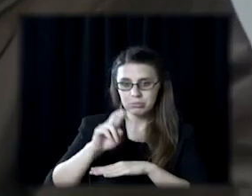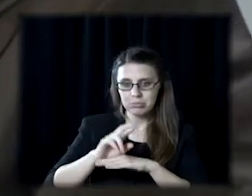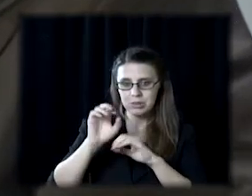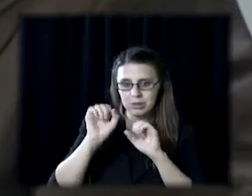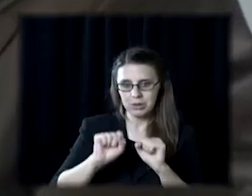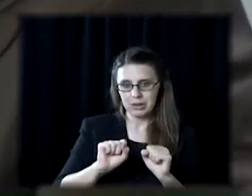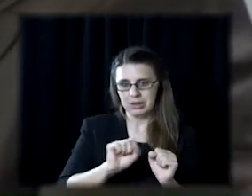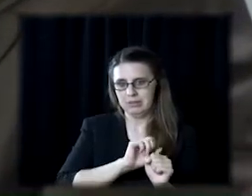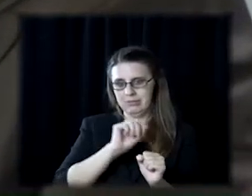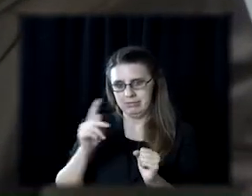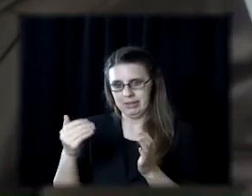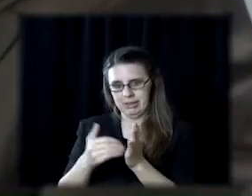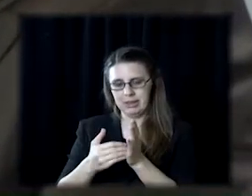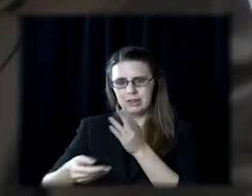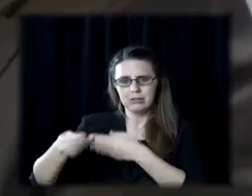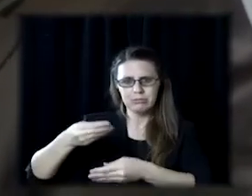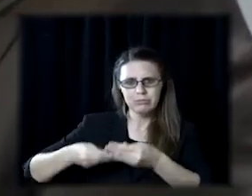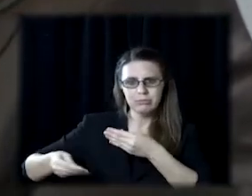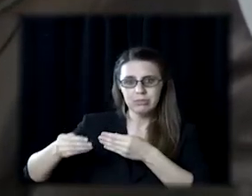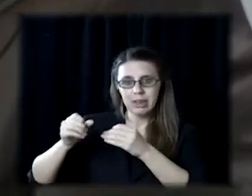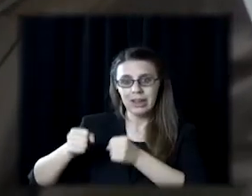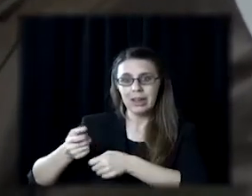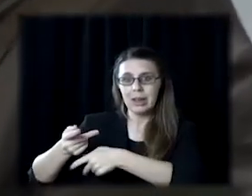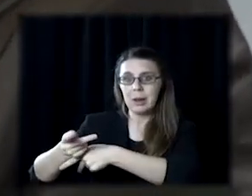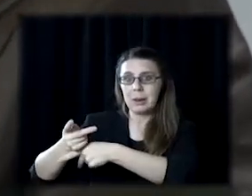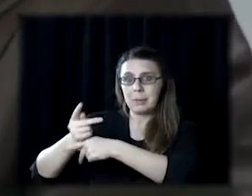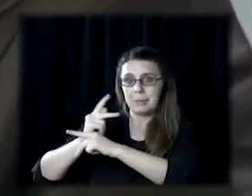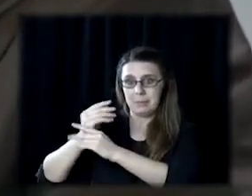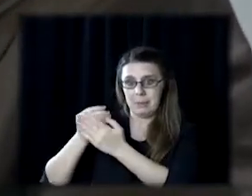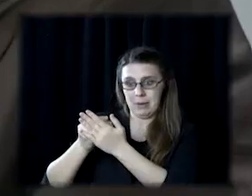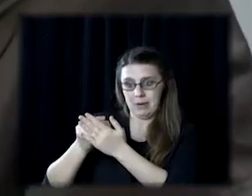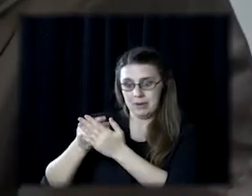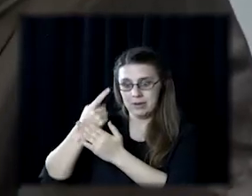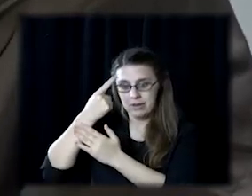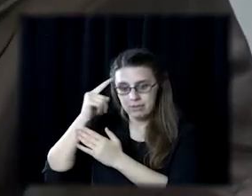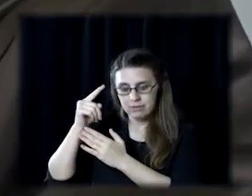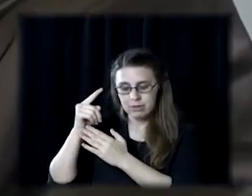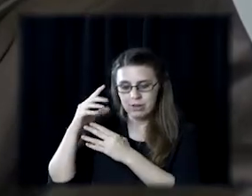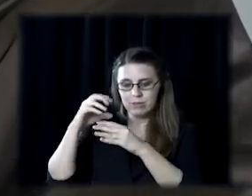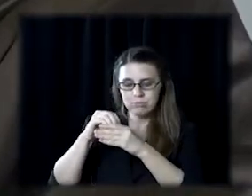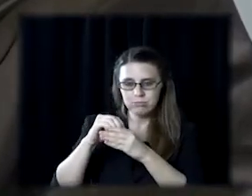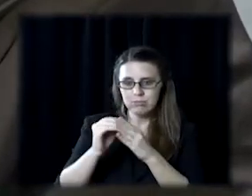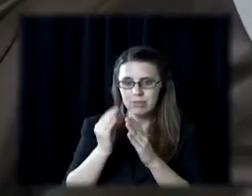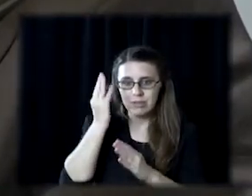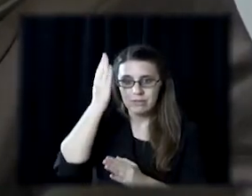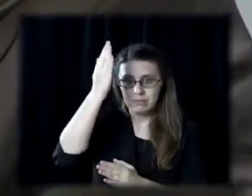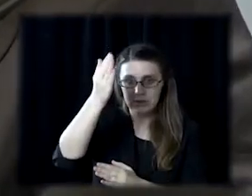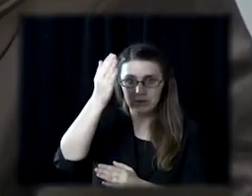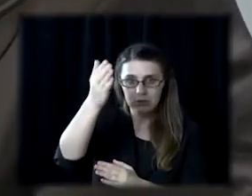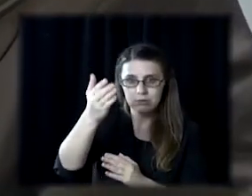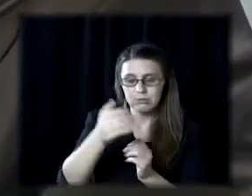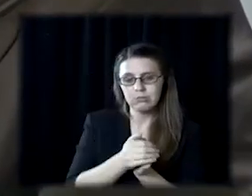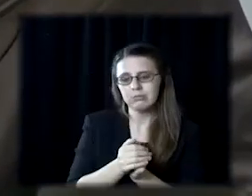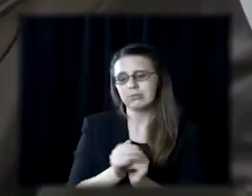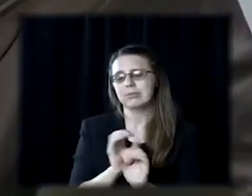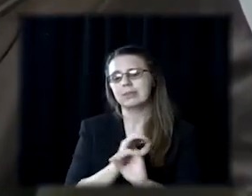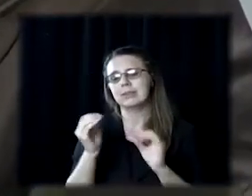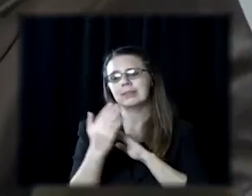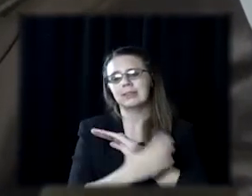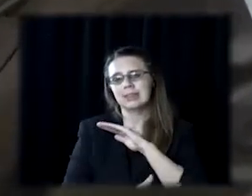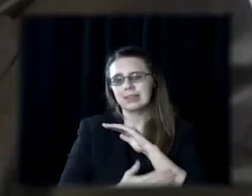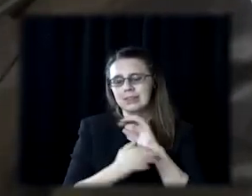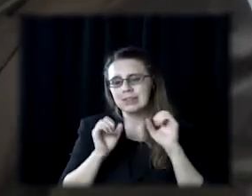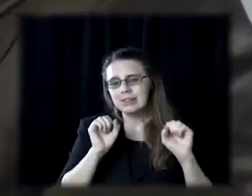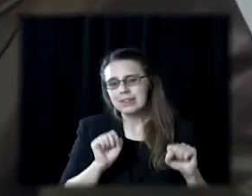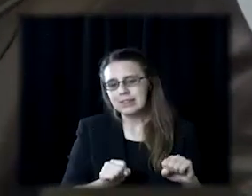markets to be able to borrow money to invest in the future. No country will be able to achieve